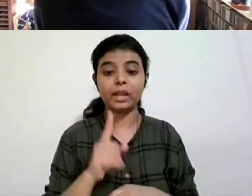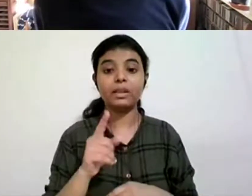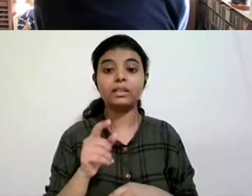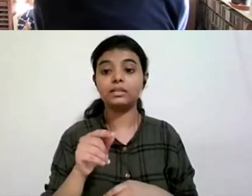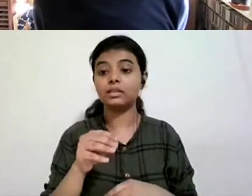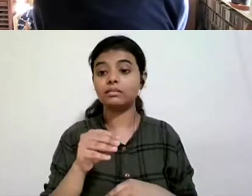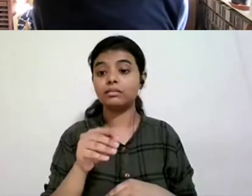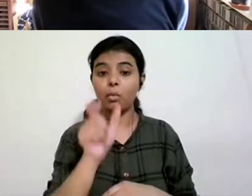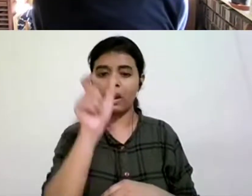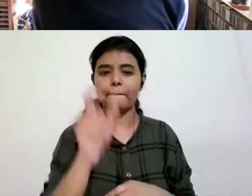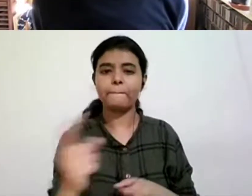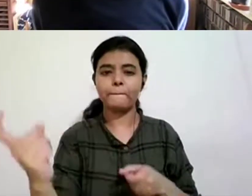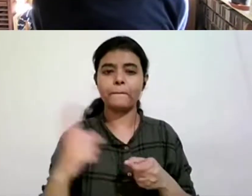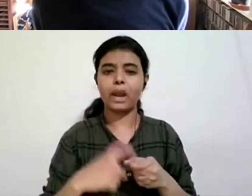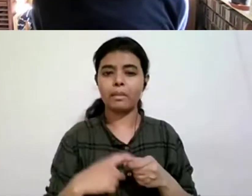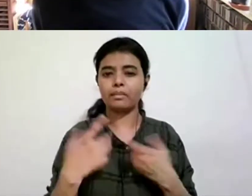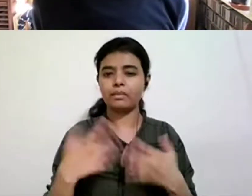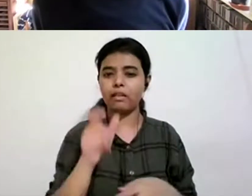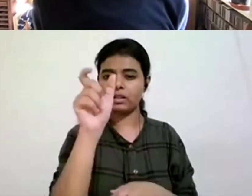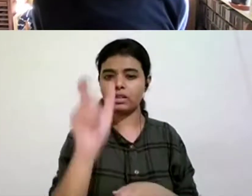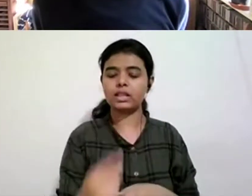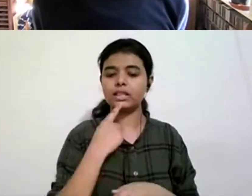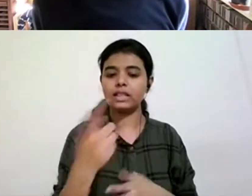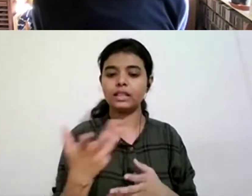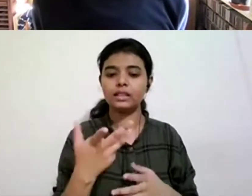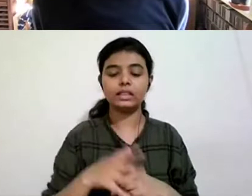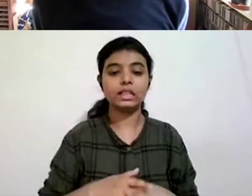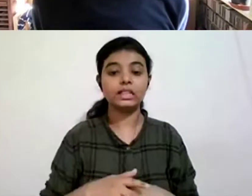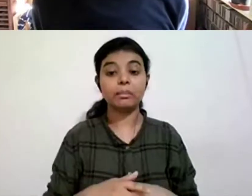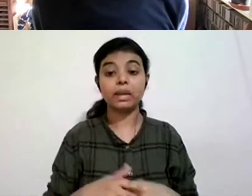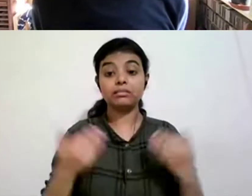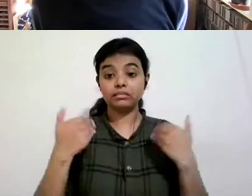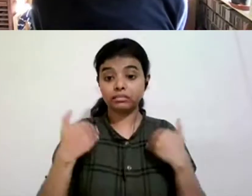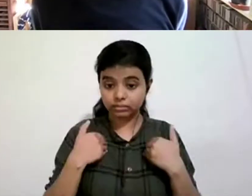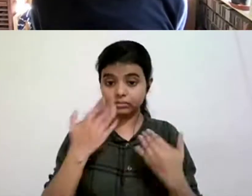participants said, being disabled,